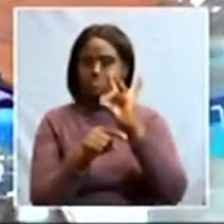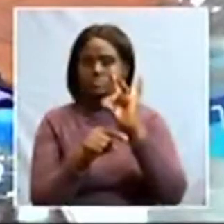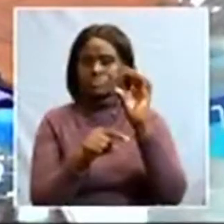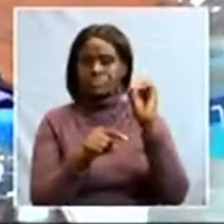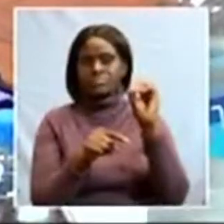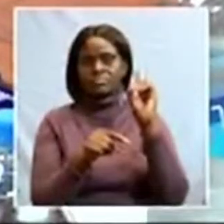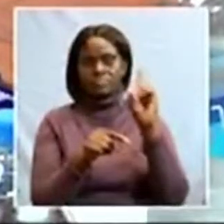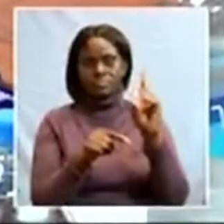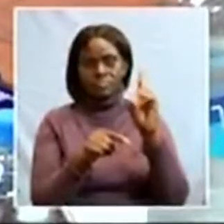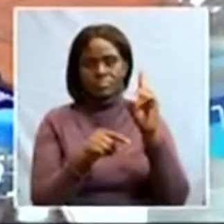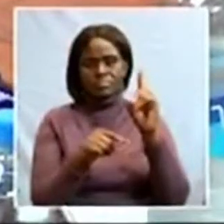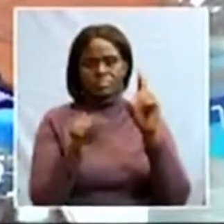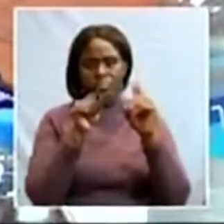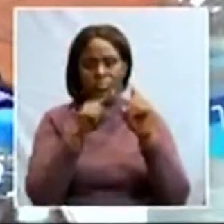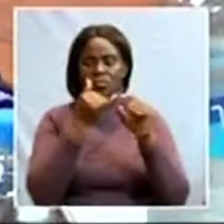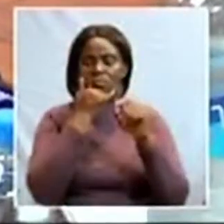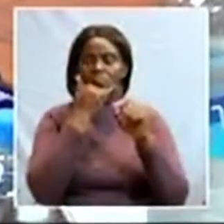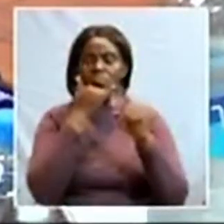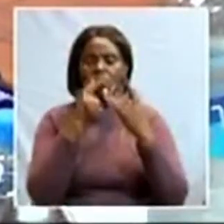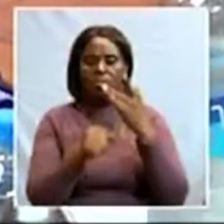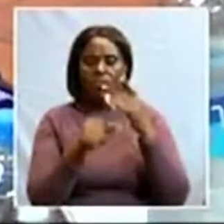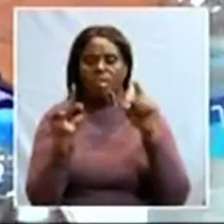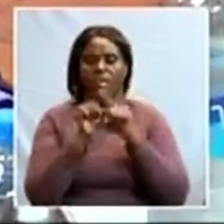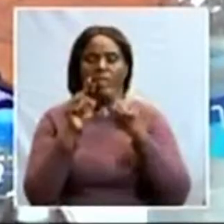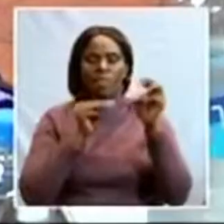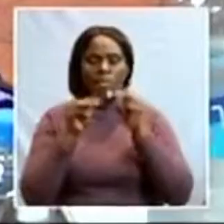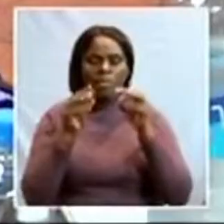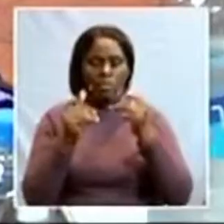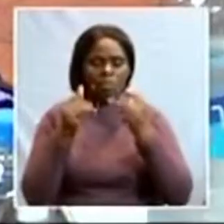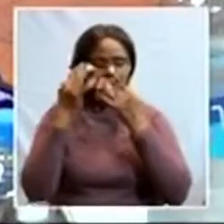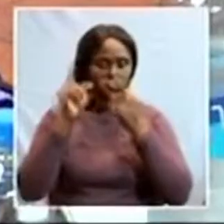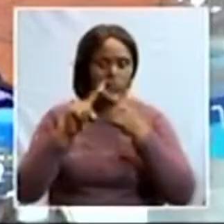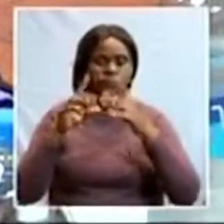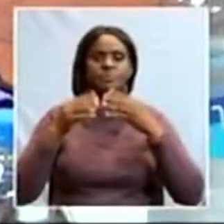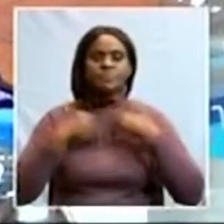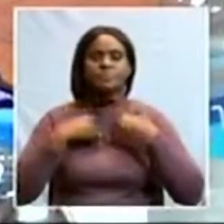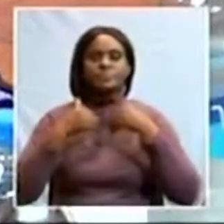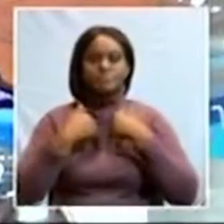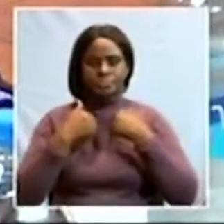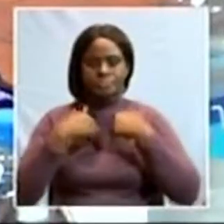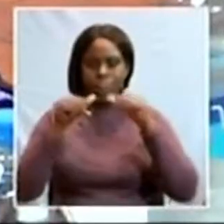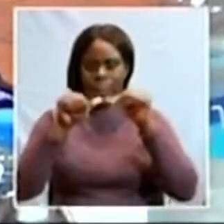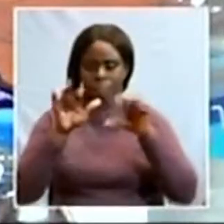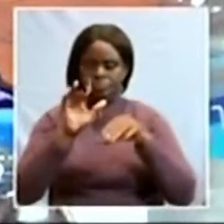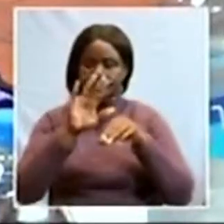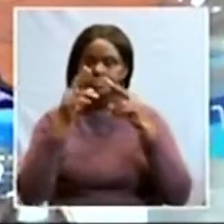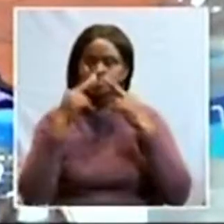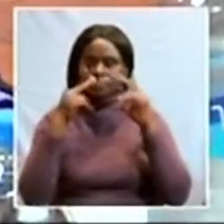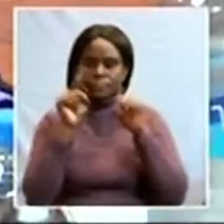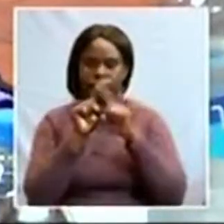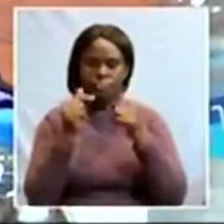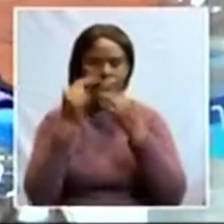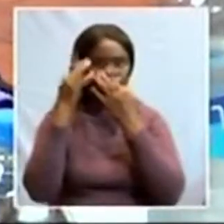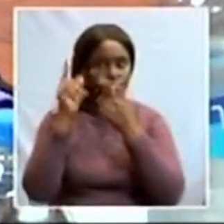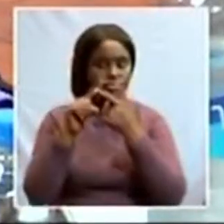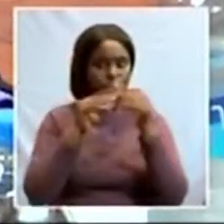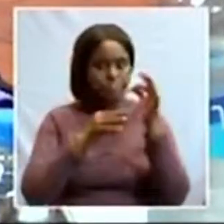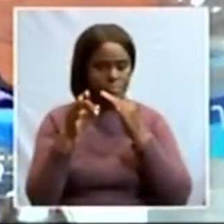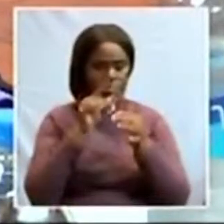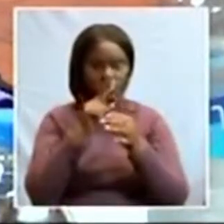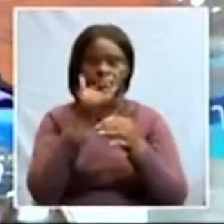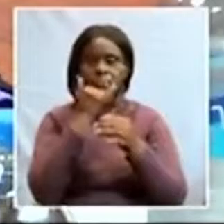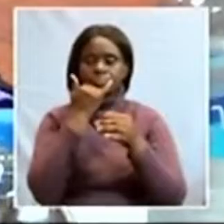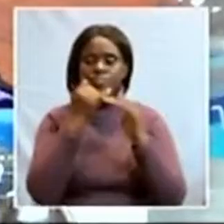104,801. Cause of query. Management wishes to acknowledge the auditor's findings and wish to state that the cause